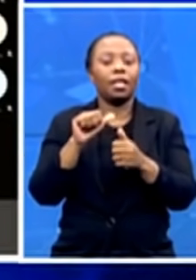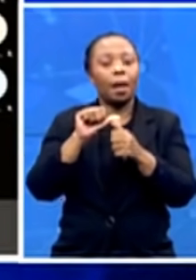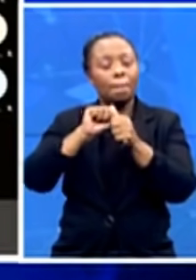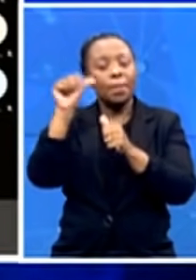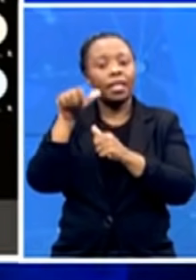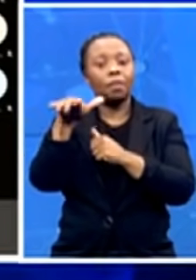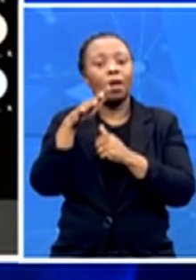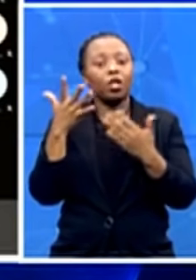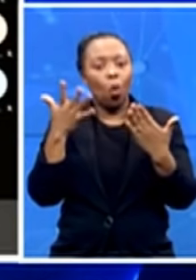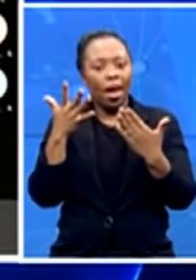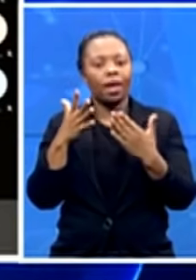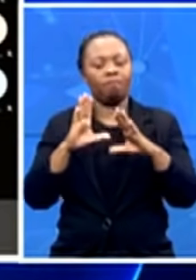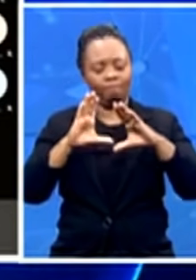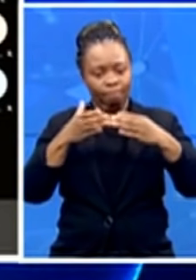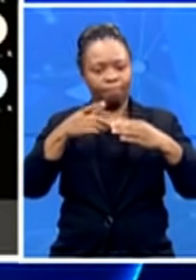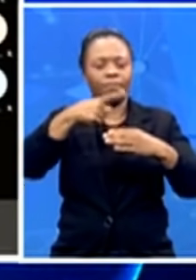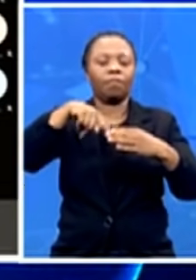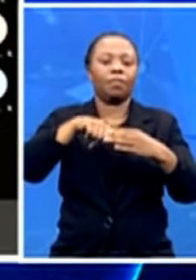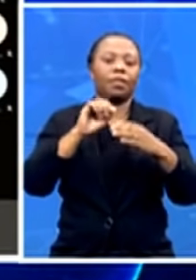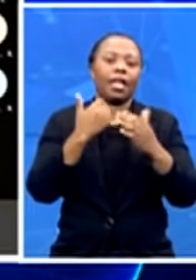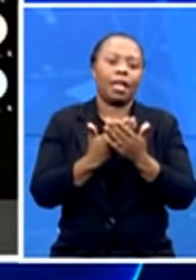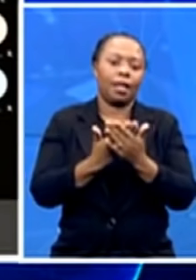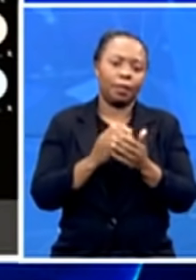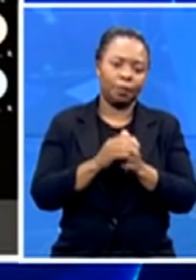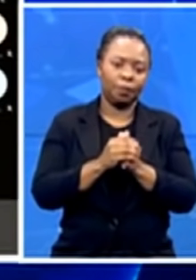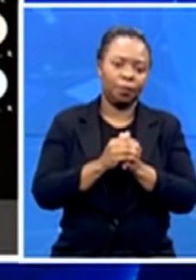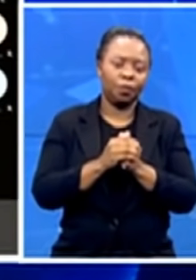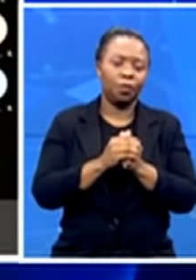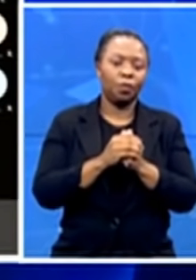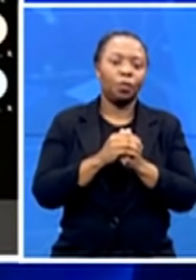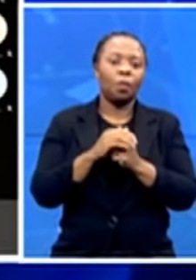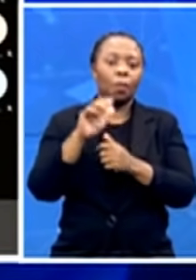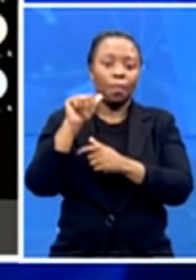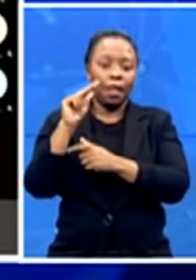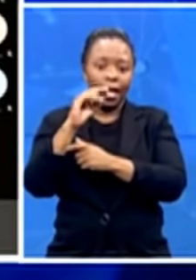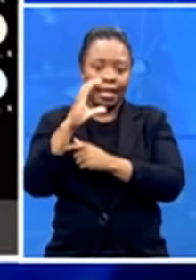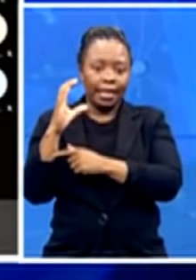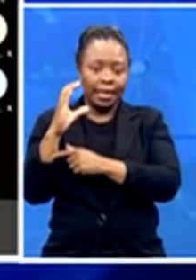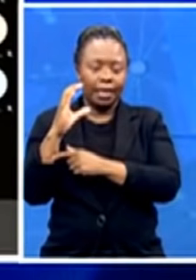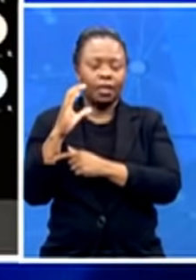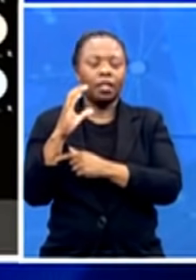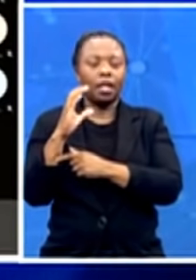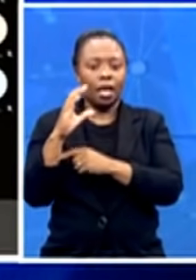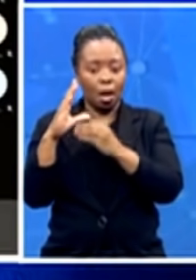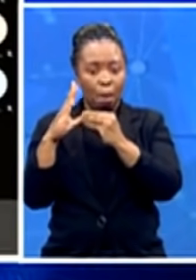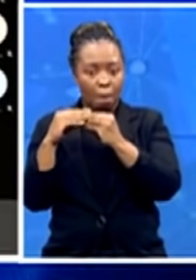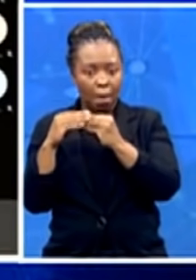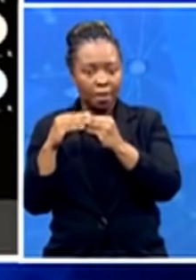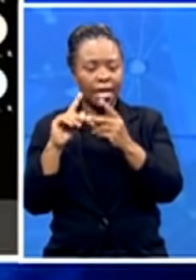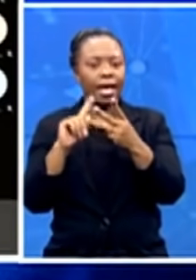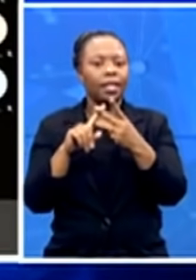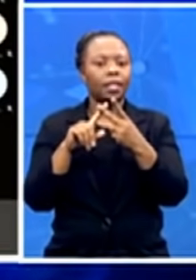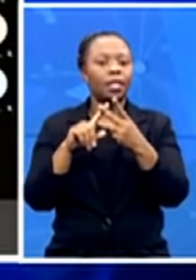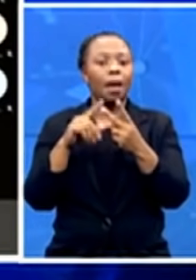ANC Constitution provides in the fullest manner for both membership and participation of its members in the affairs